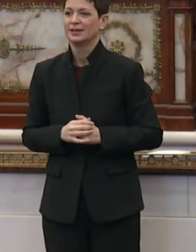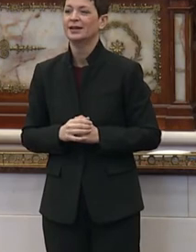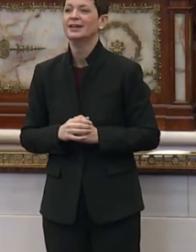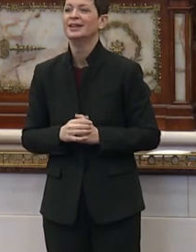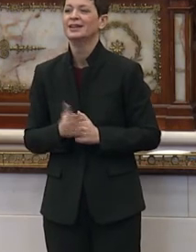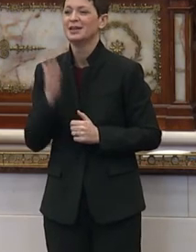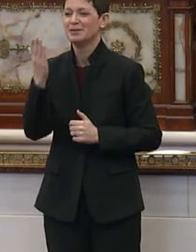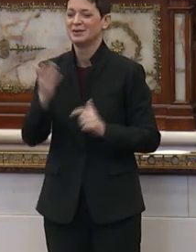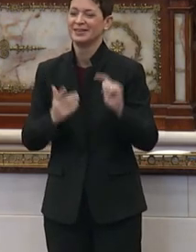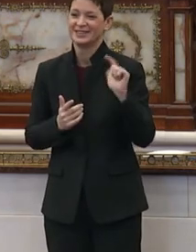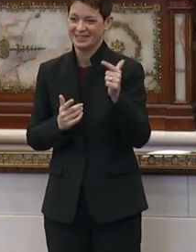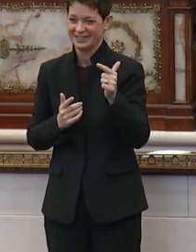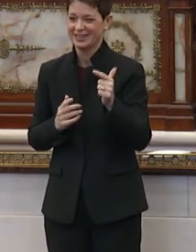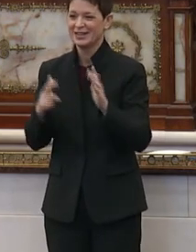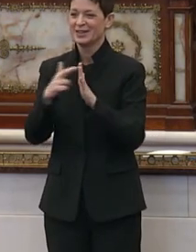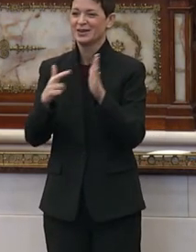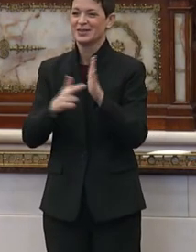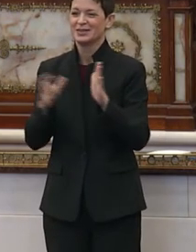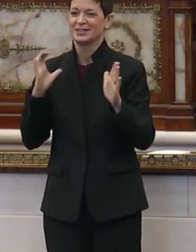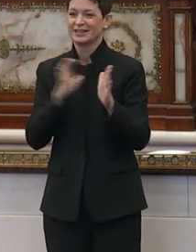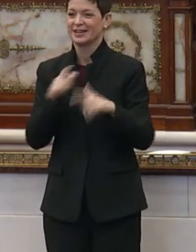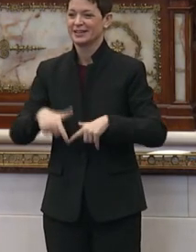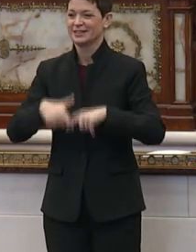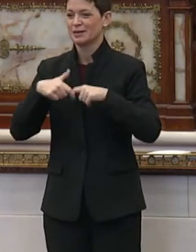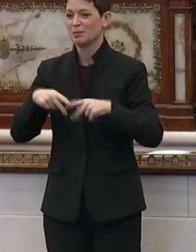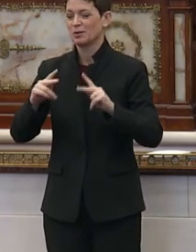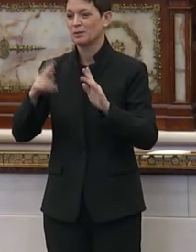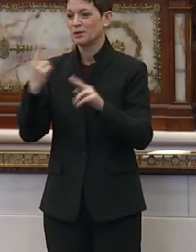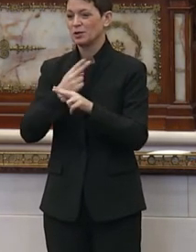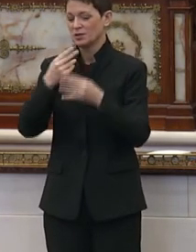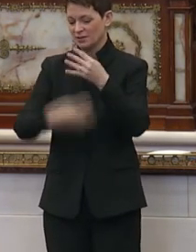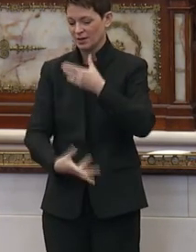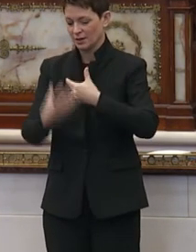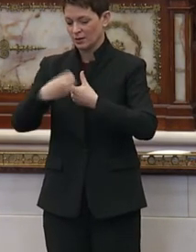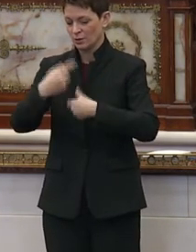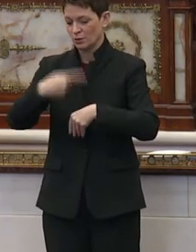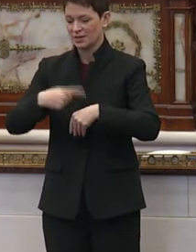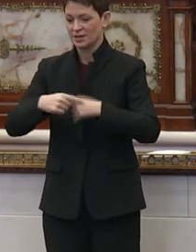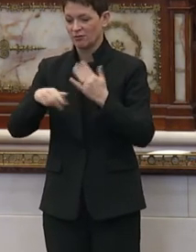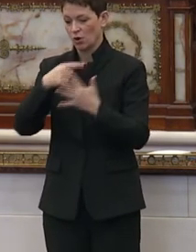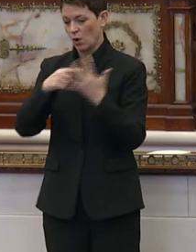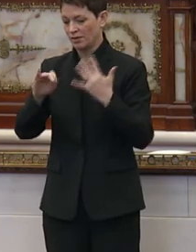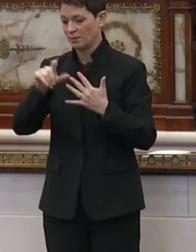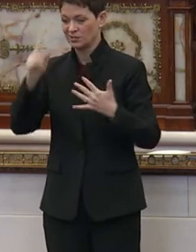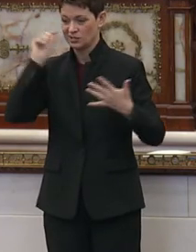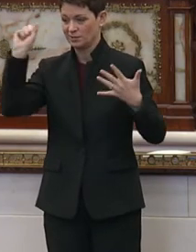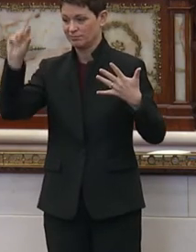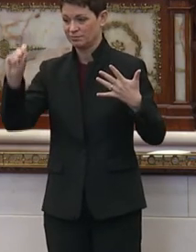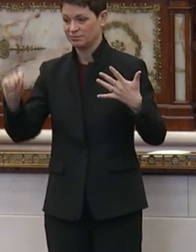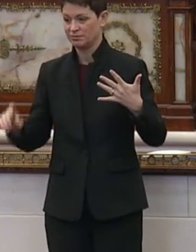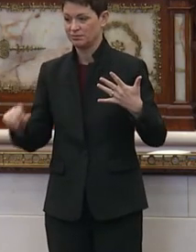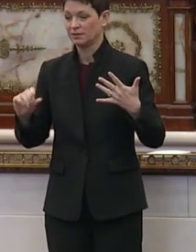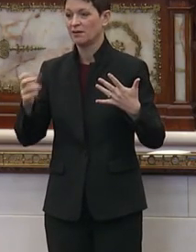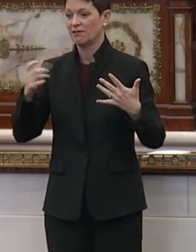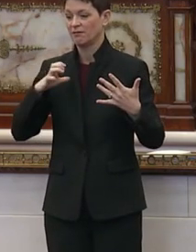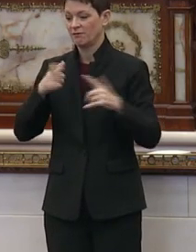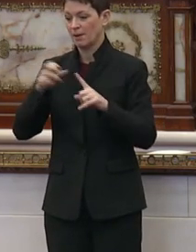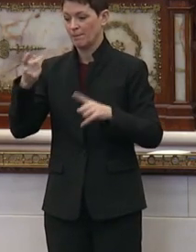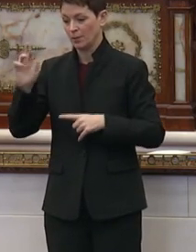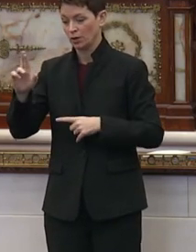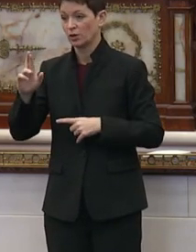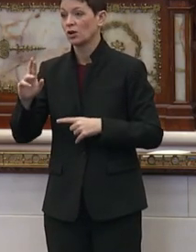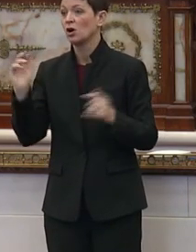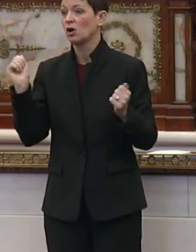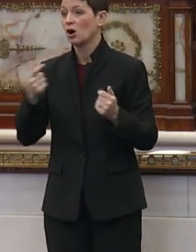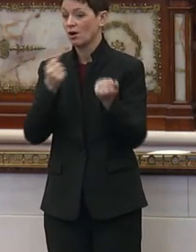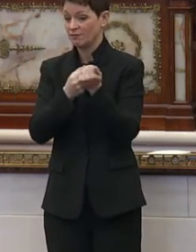Second. Thank you. Second. It's been moved and seconded that the rules of council be suspended to permit the use of a consent agenda. Consider the bills just read by Councilwoman Parker. All in favor indicate